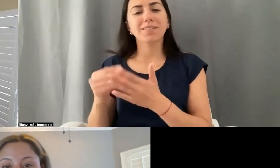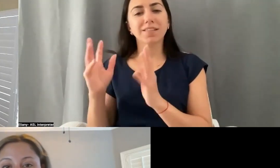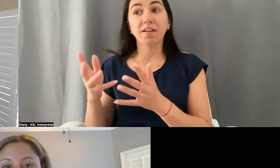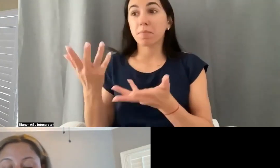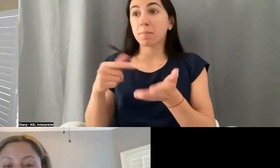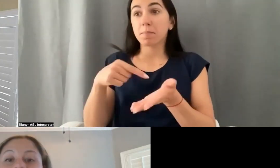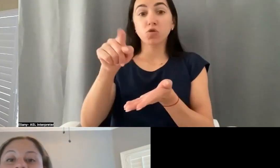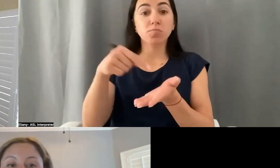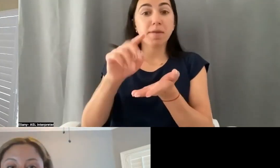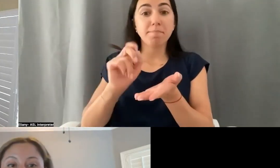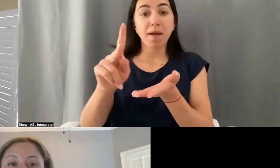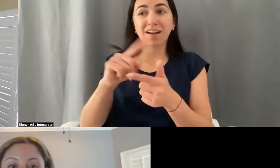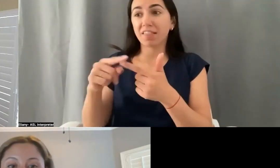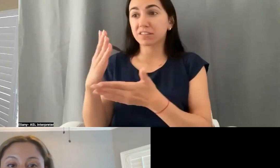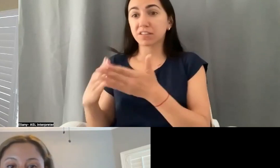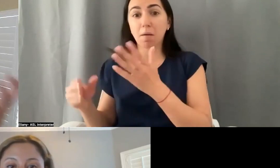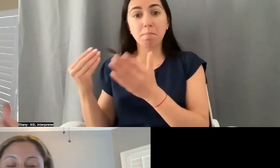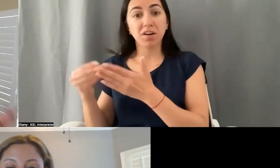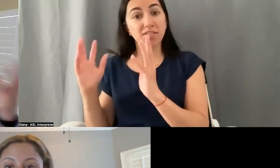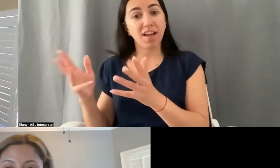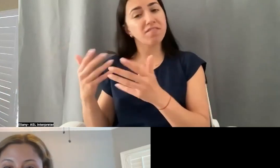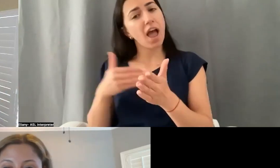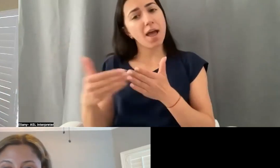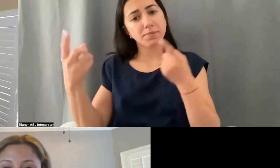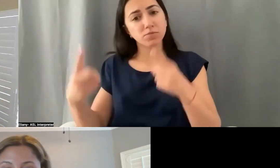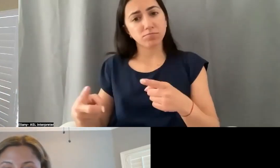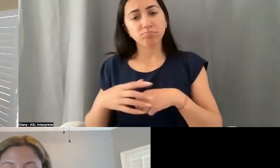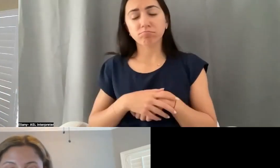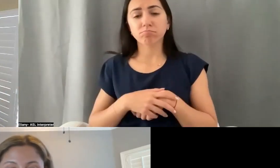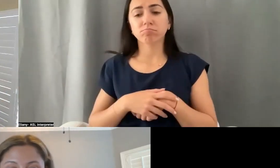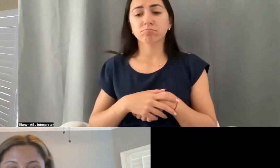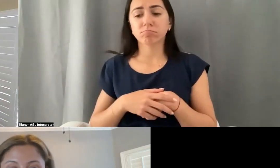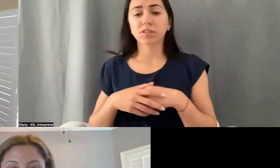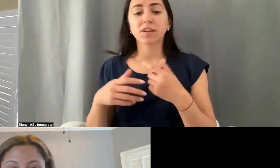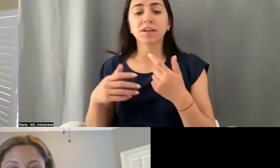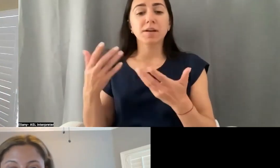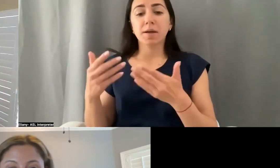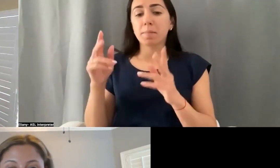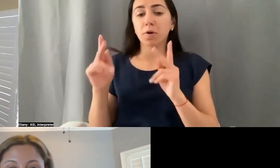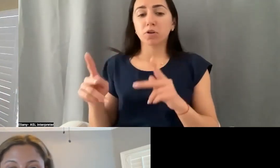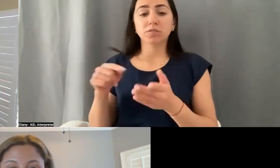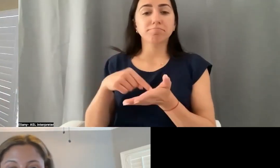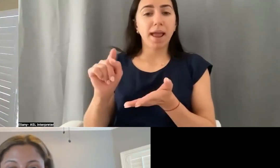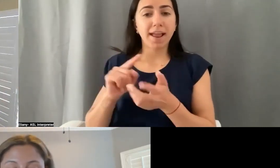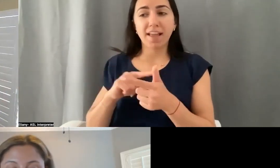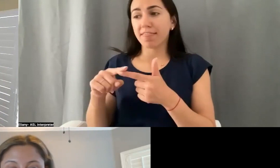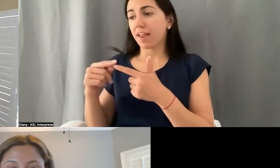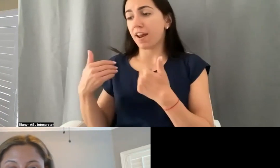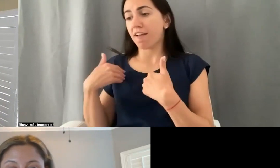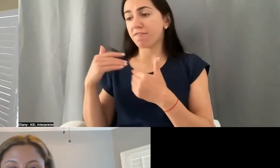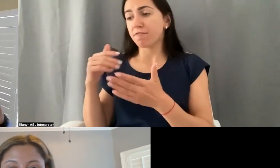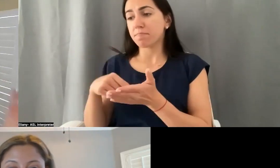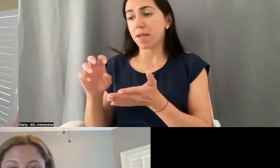has occurred. We have that pretty frequently, actually. If an individual puts money into a payback trust and they pass away sooner than we